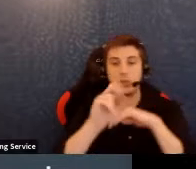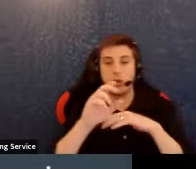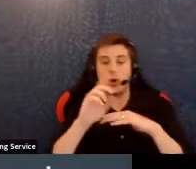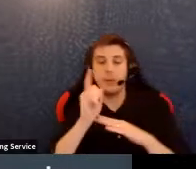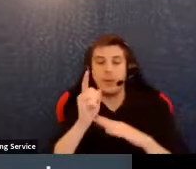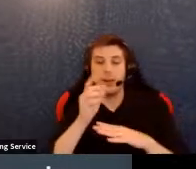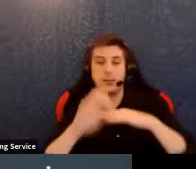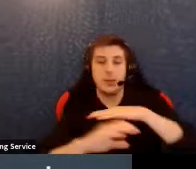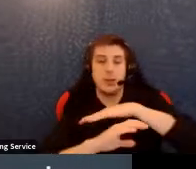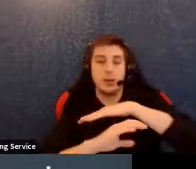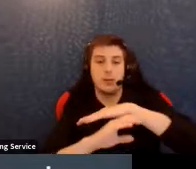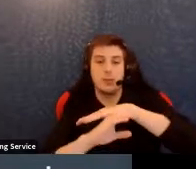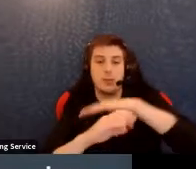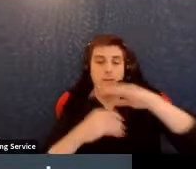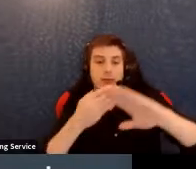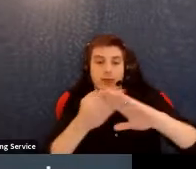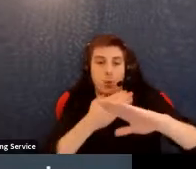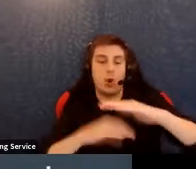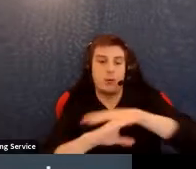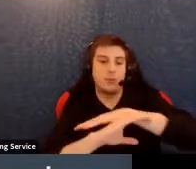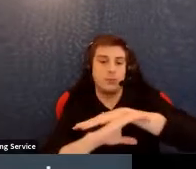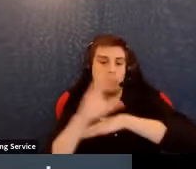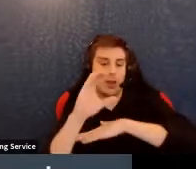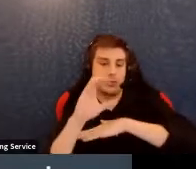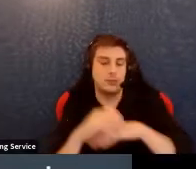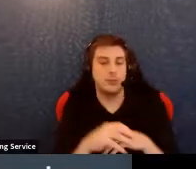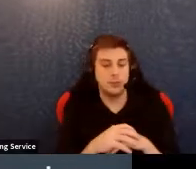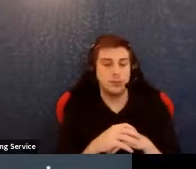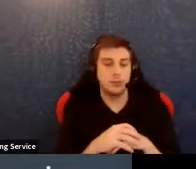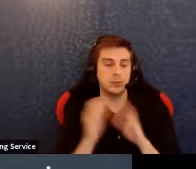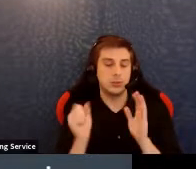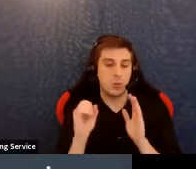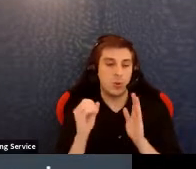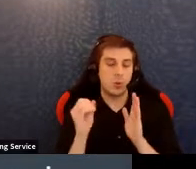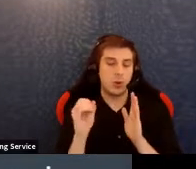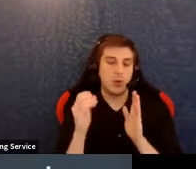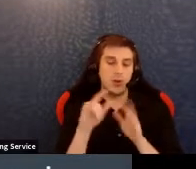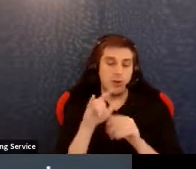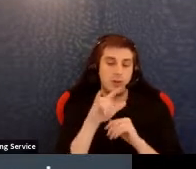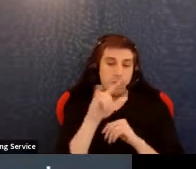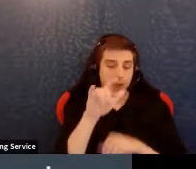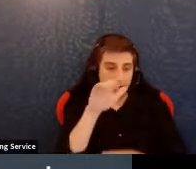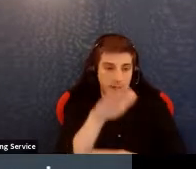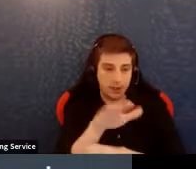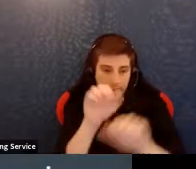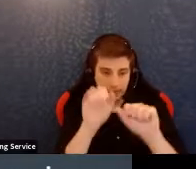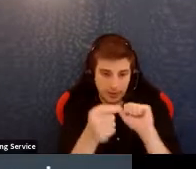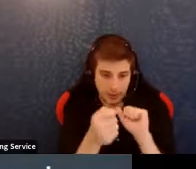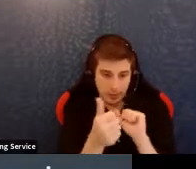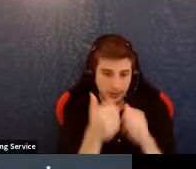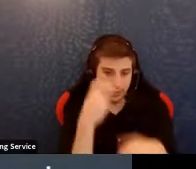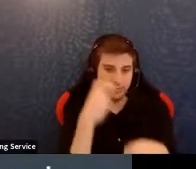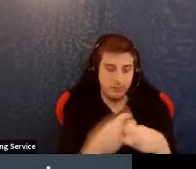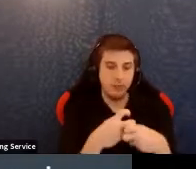twilight, 30 minutes prior to sunrise. Now, flying at night can be a little bit tricky. Right?